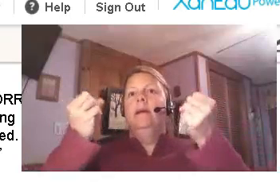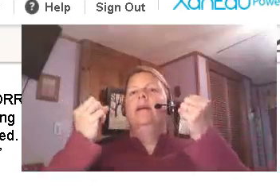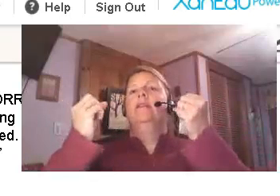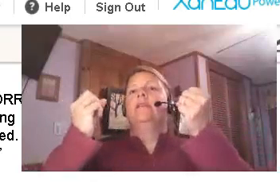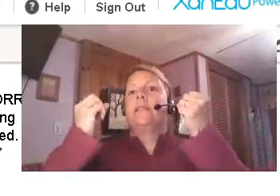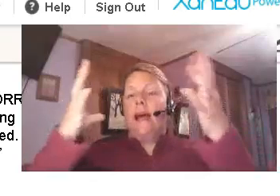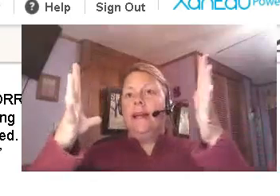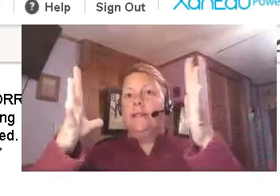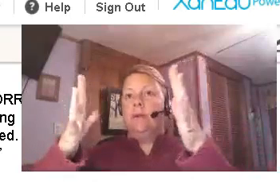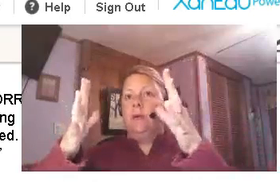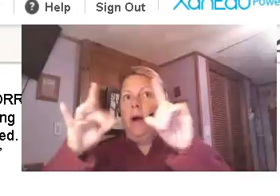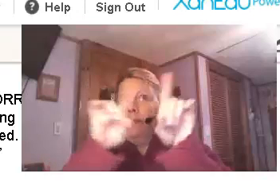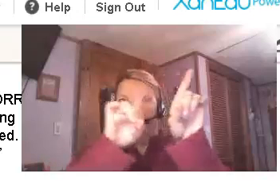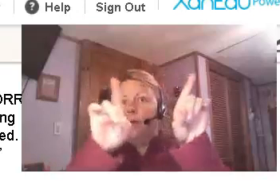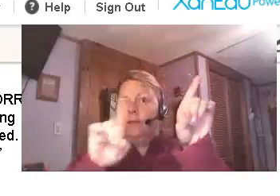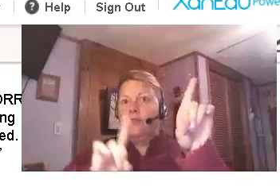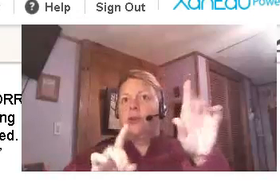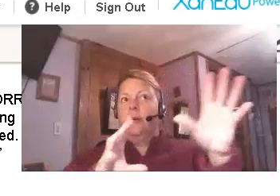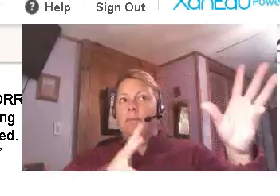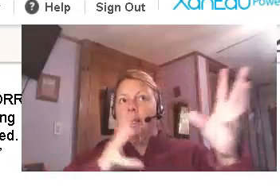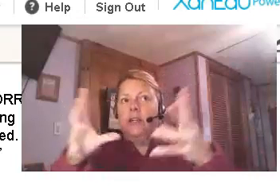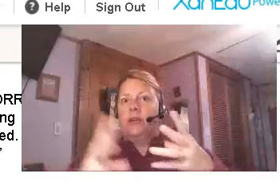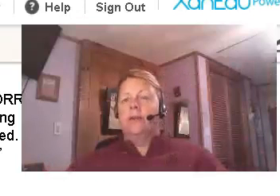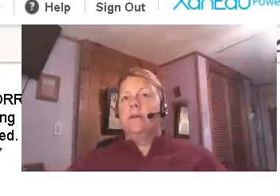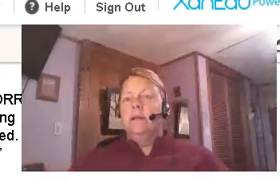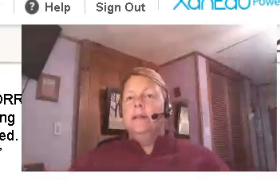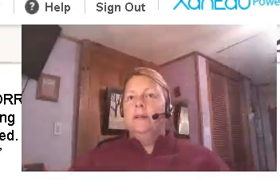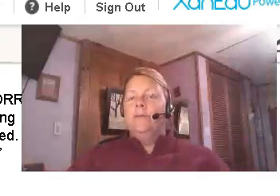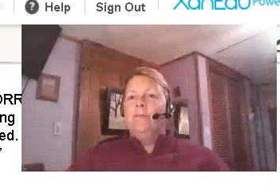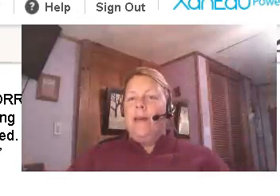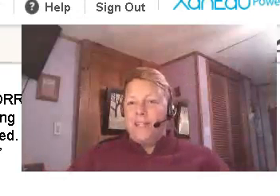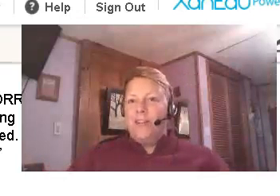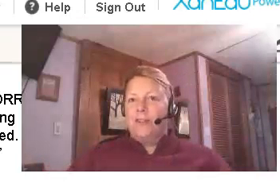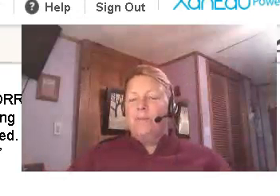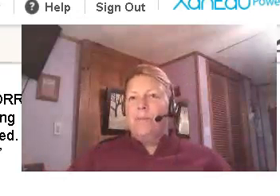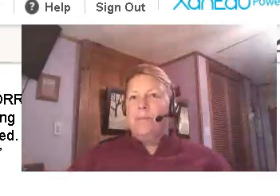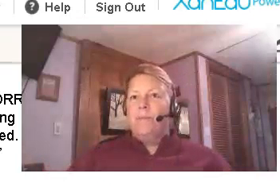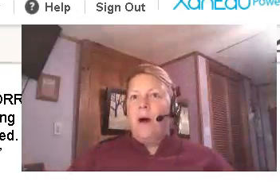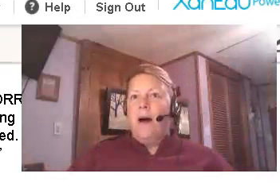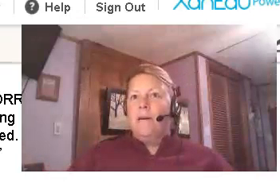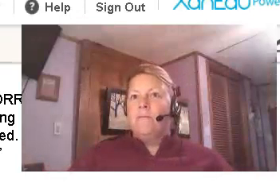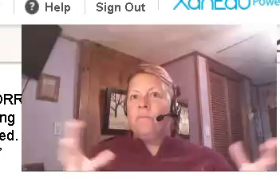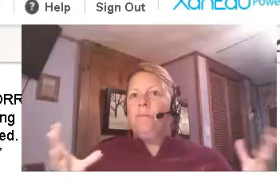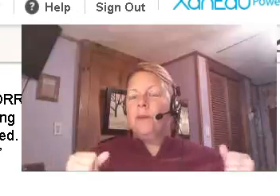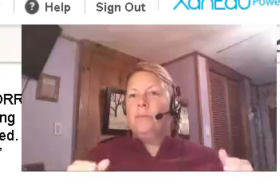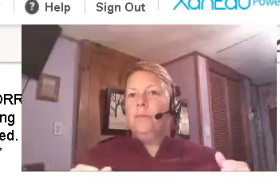time. They're signing to me while they're reading the screen, making sure they're matching their